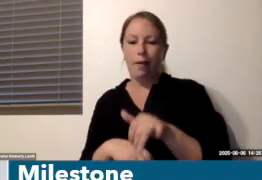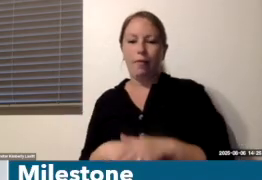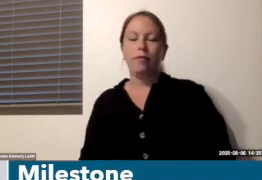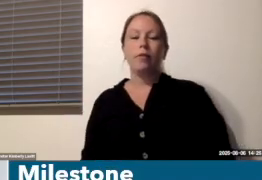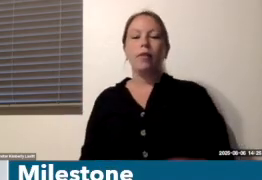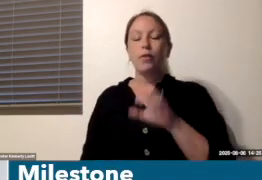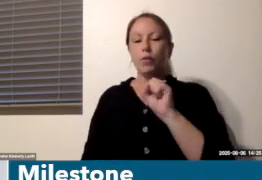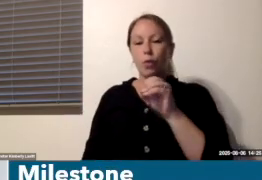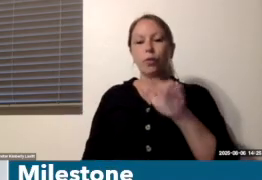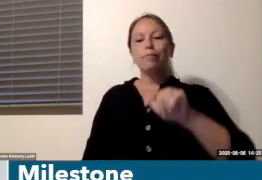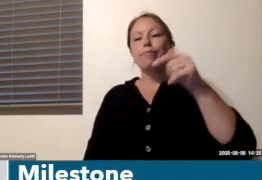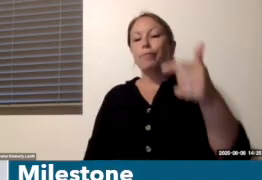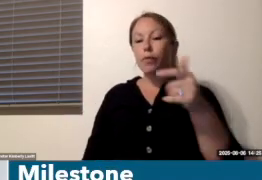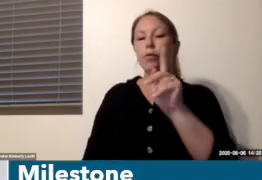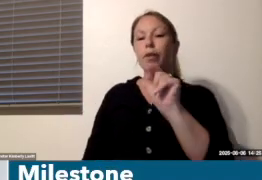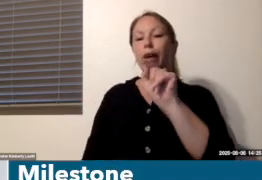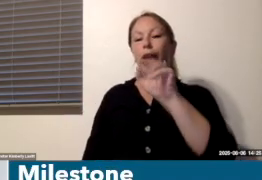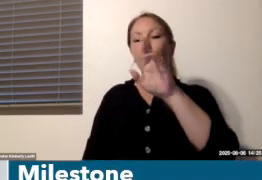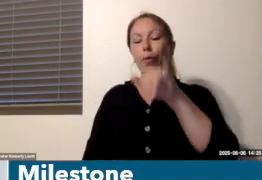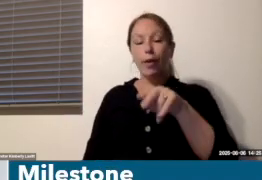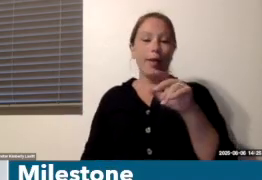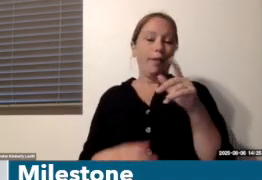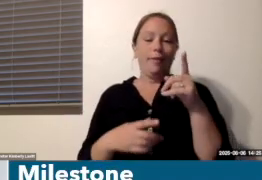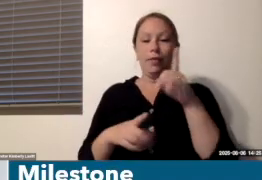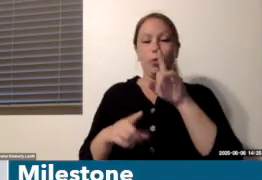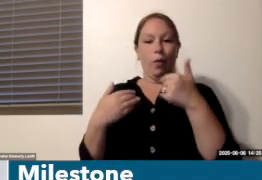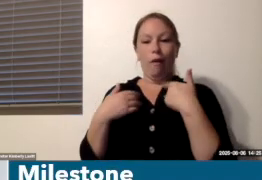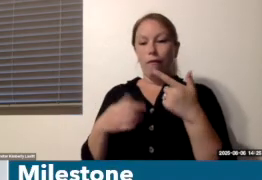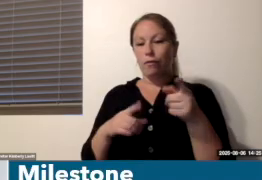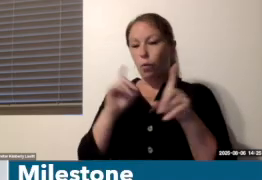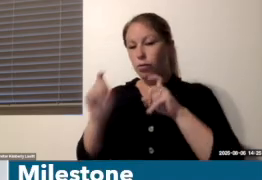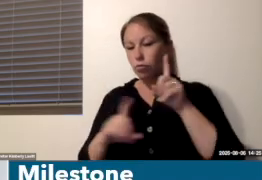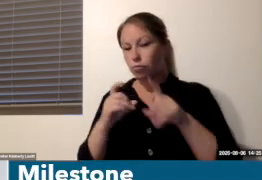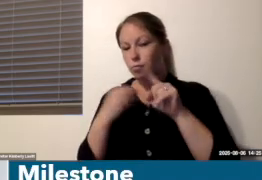I'll hand it back over to Catherine unless anybody has questions about that.